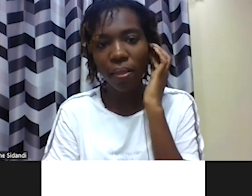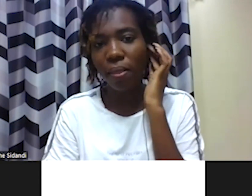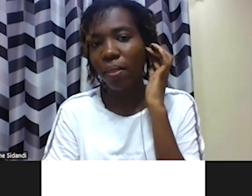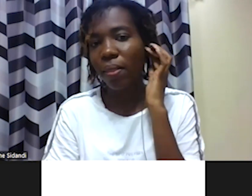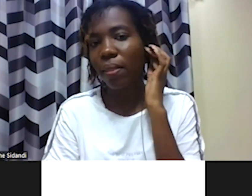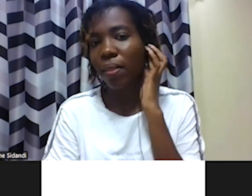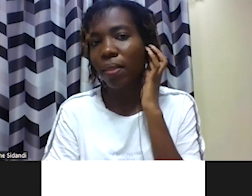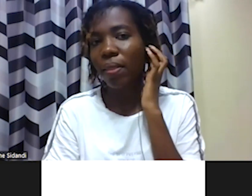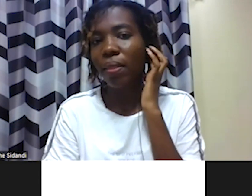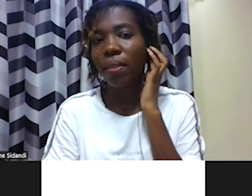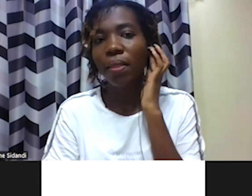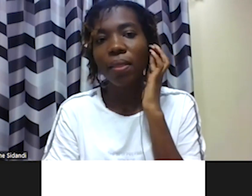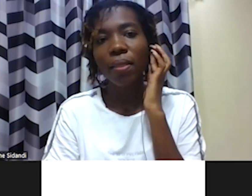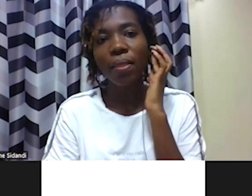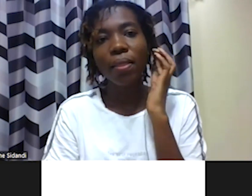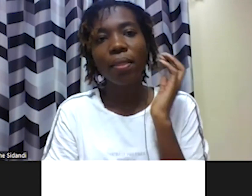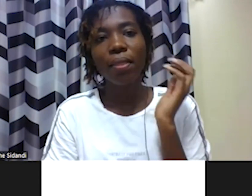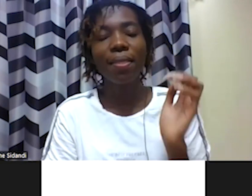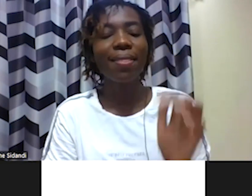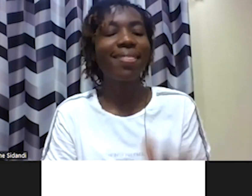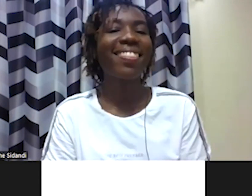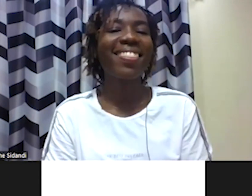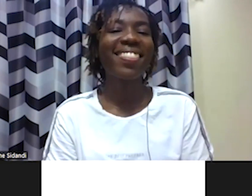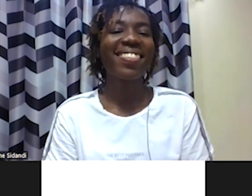I'm back. What did I miss?